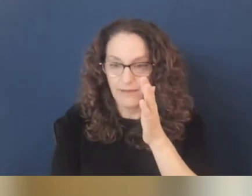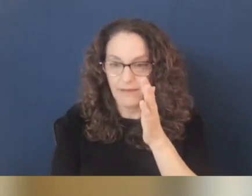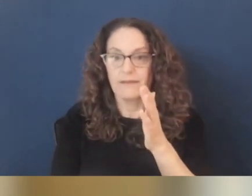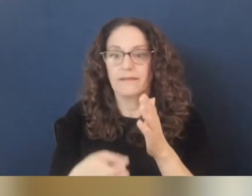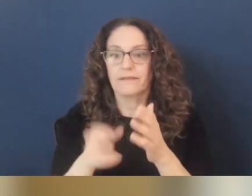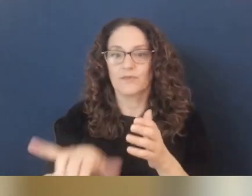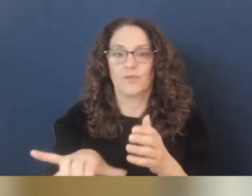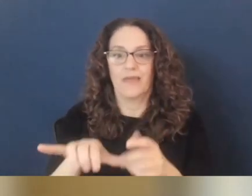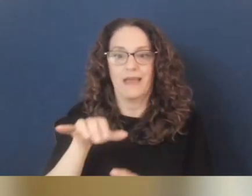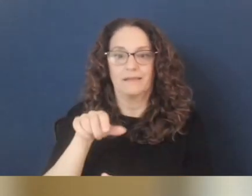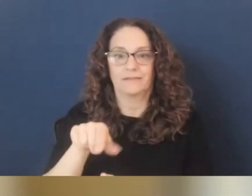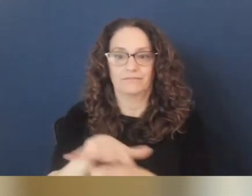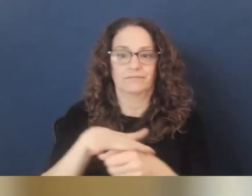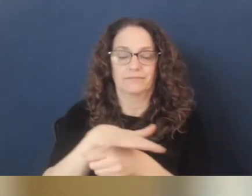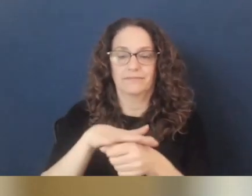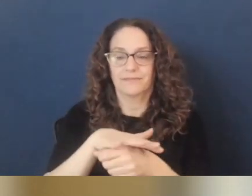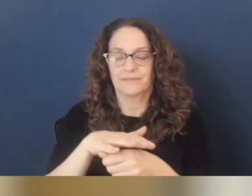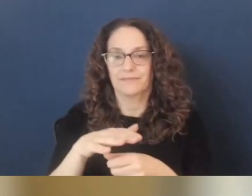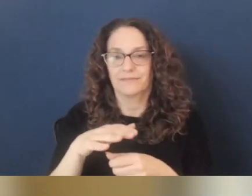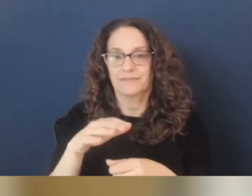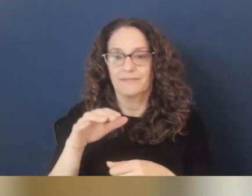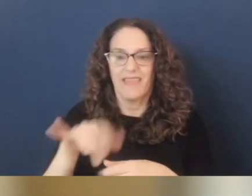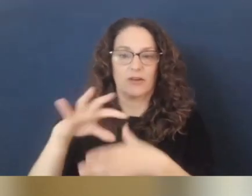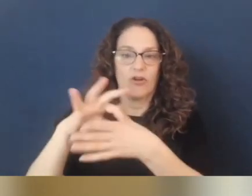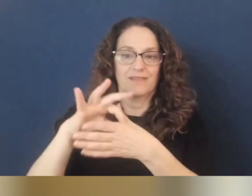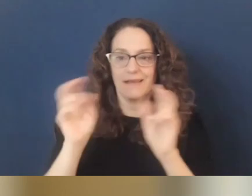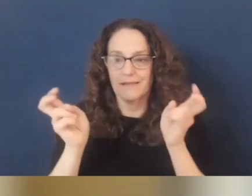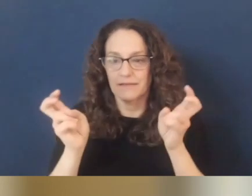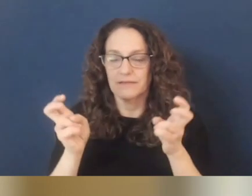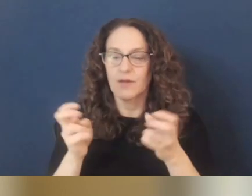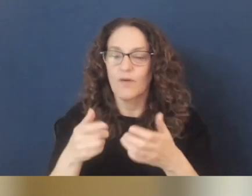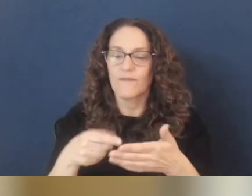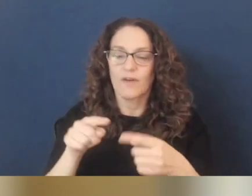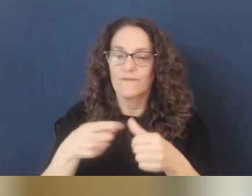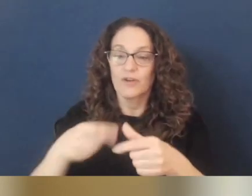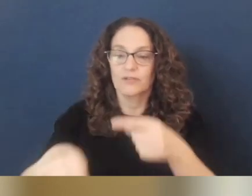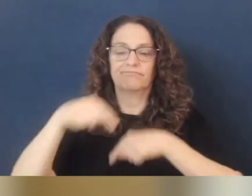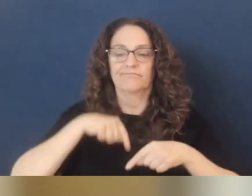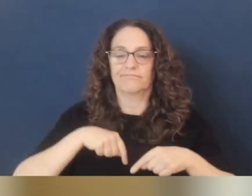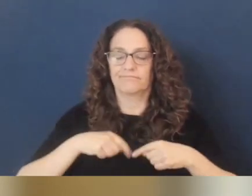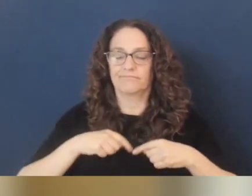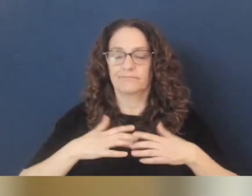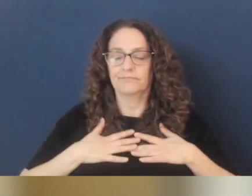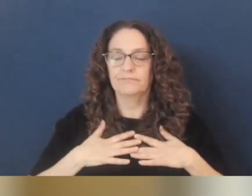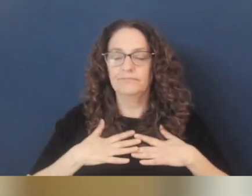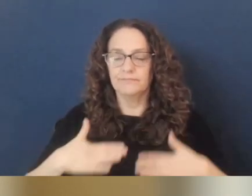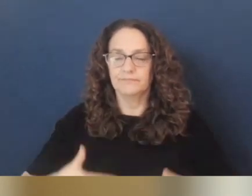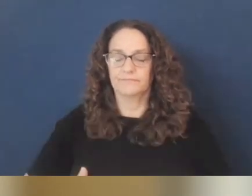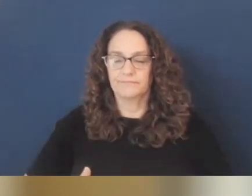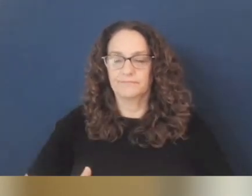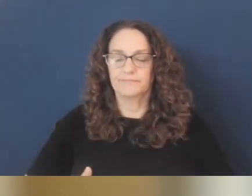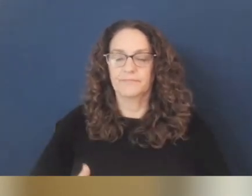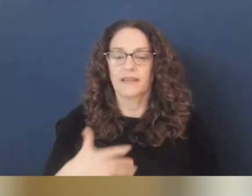So take a few moments to just settle the attention. Feel the body sitting,